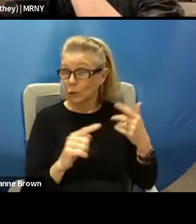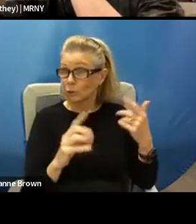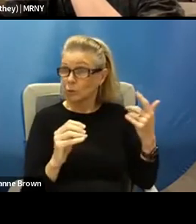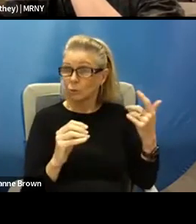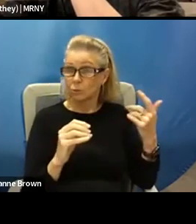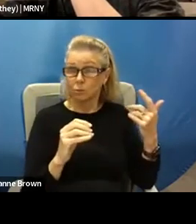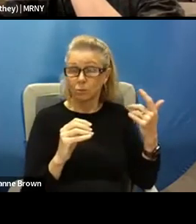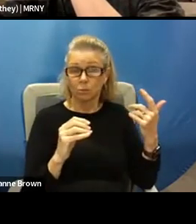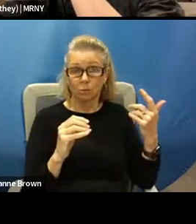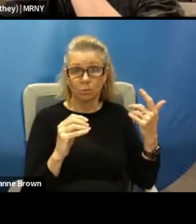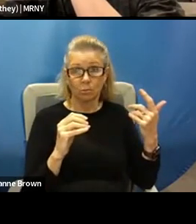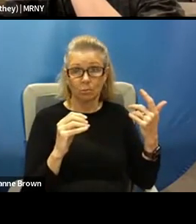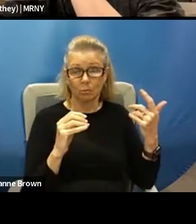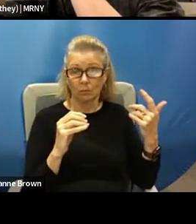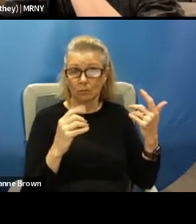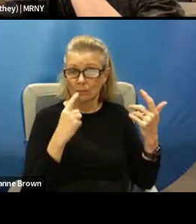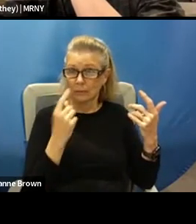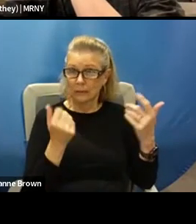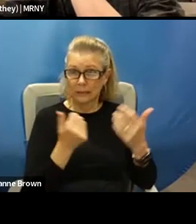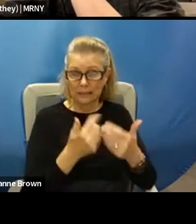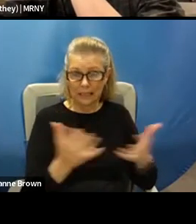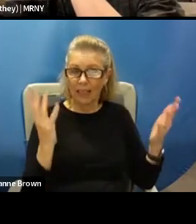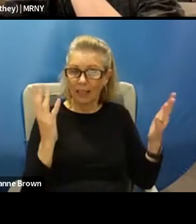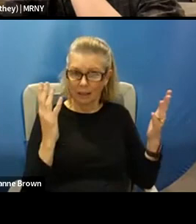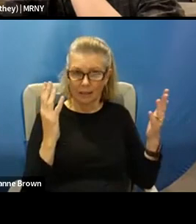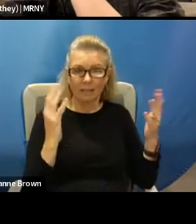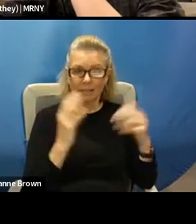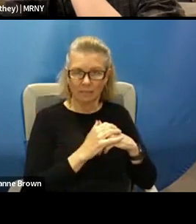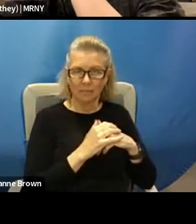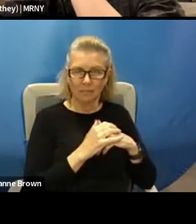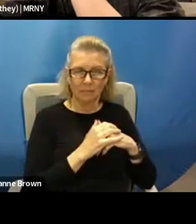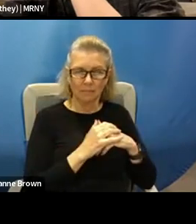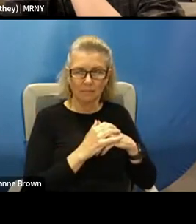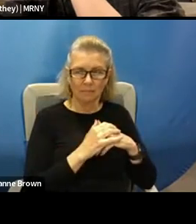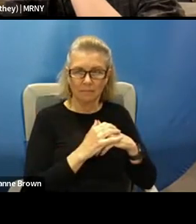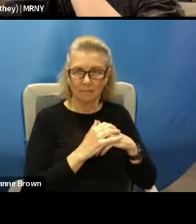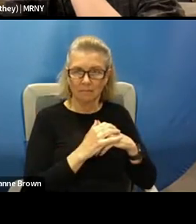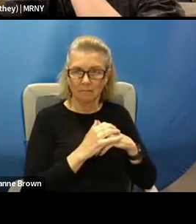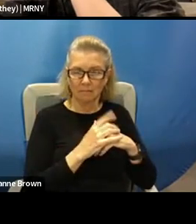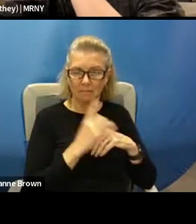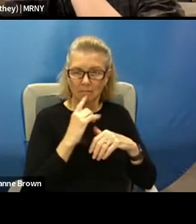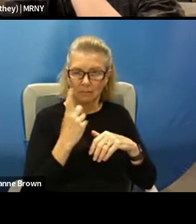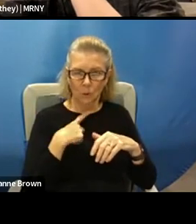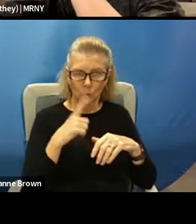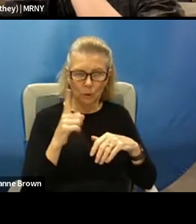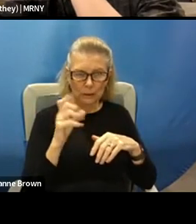to say anything, just give me 1 second and then we'll get off YouTube.